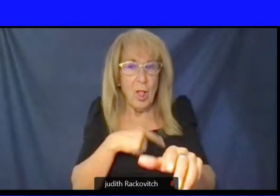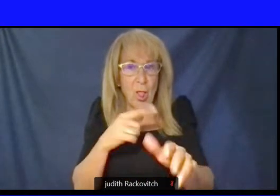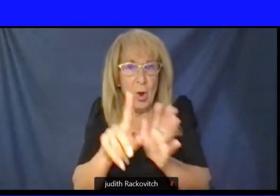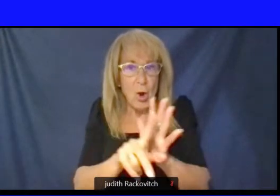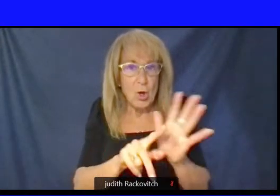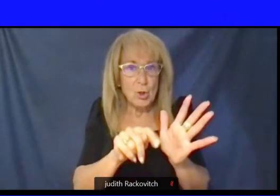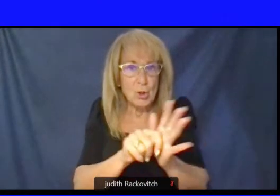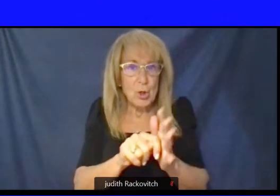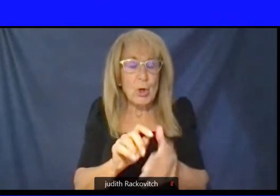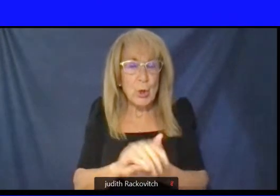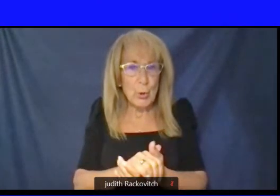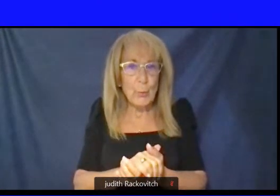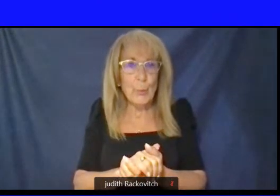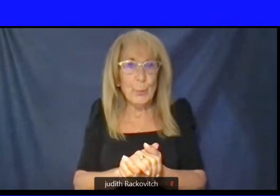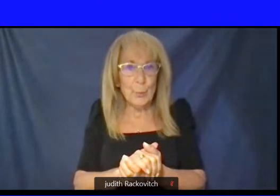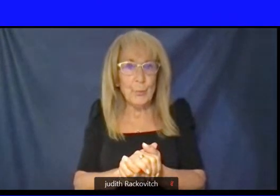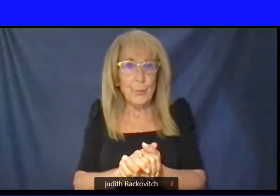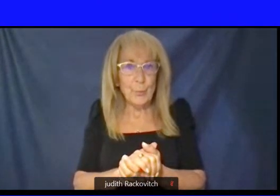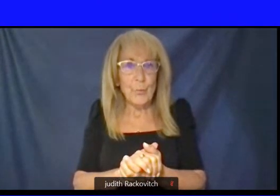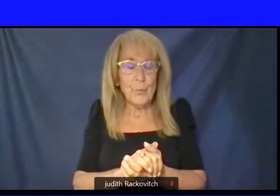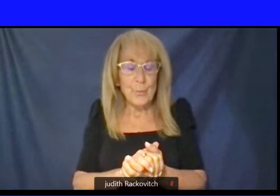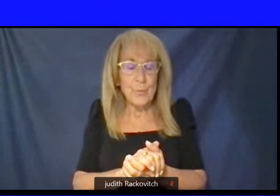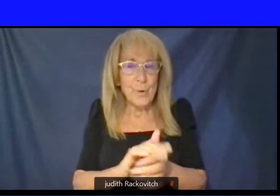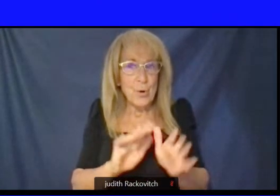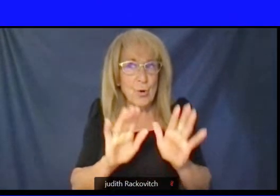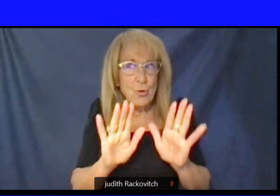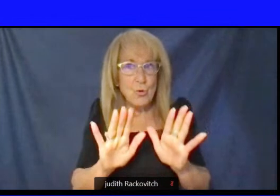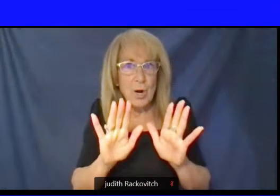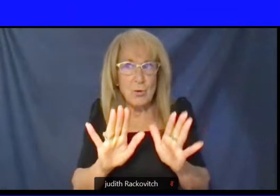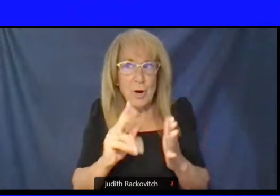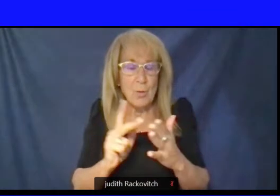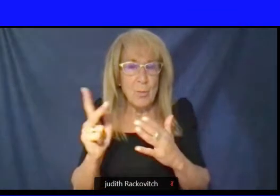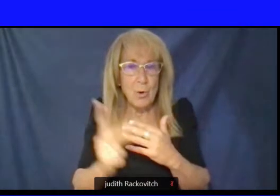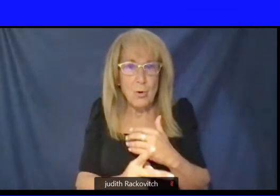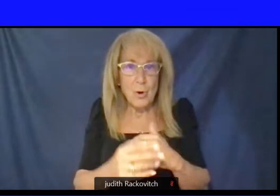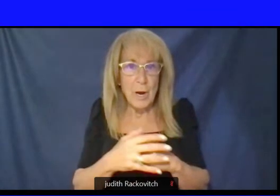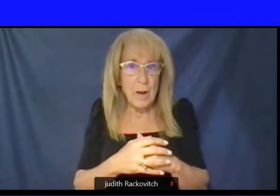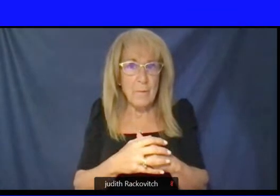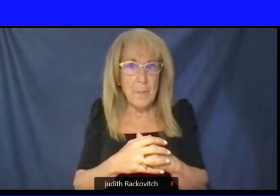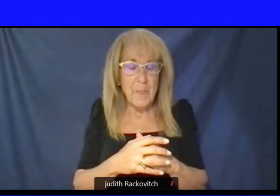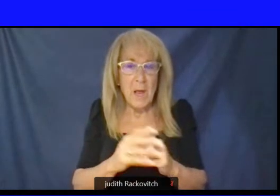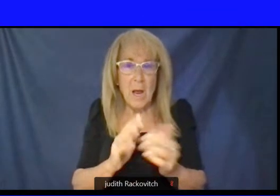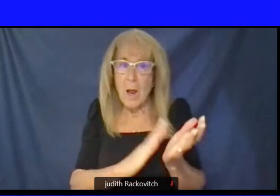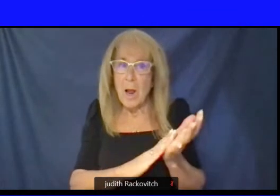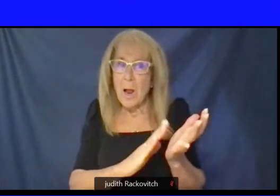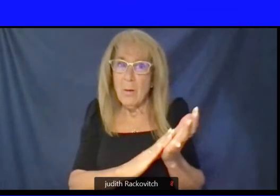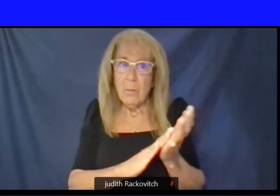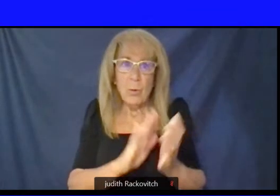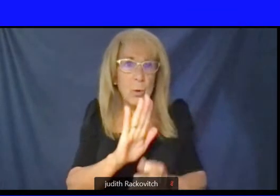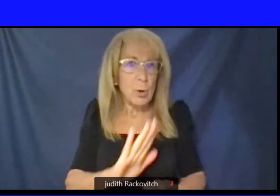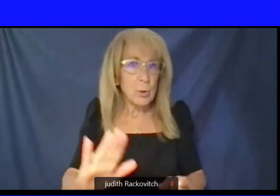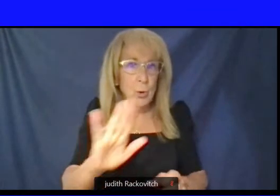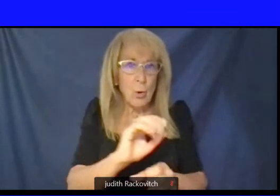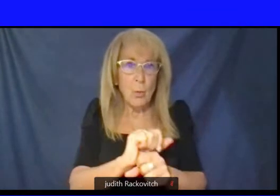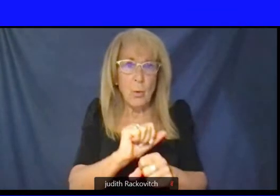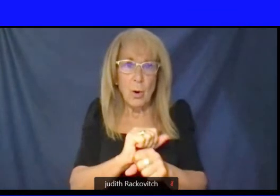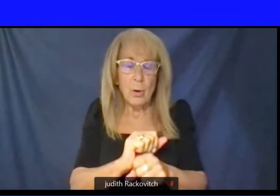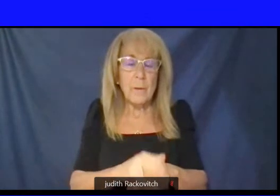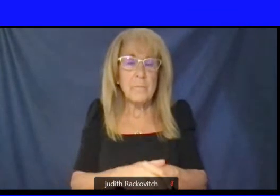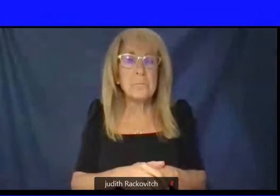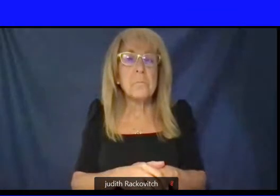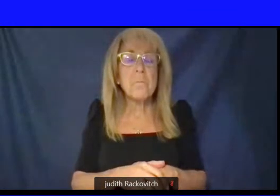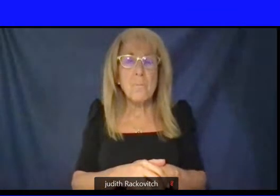The critical time intervention has its own training program that the state and combined with CBC gives to everyone